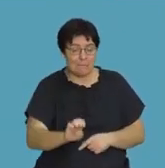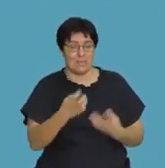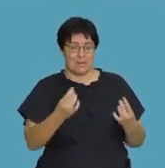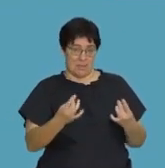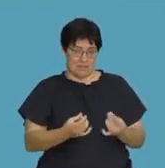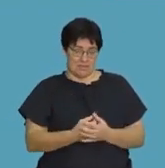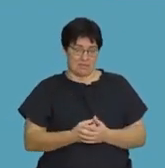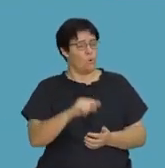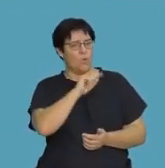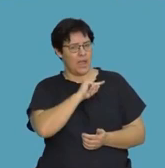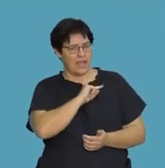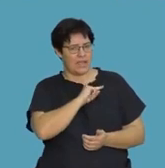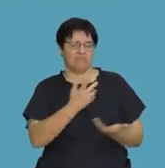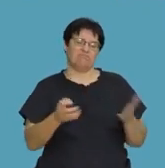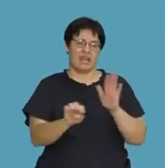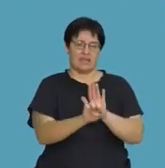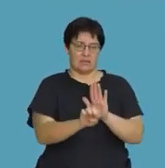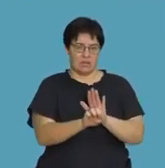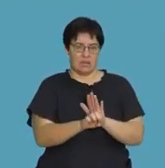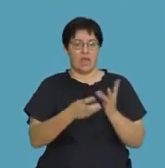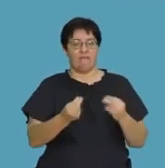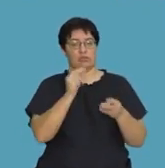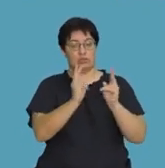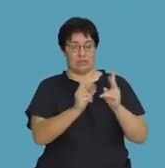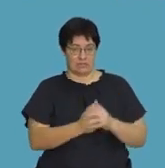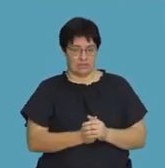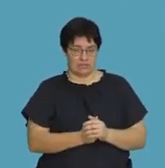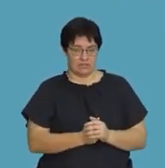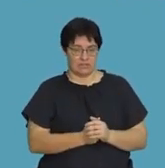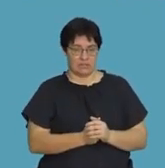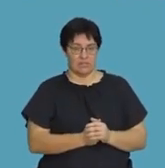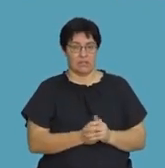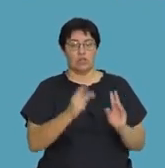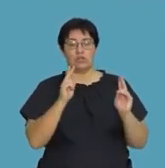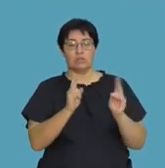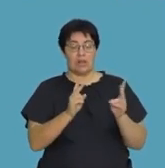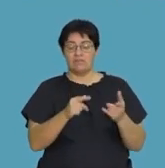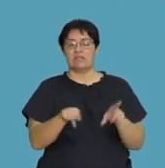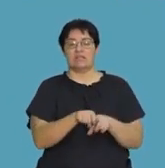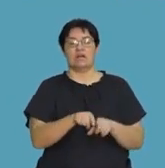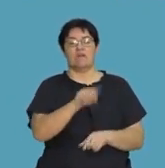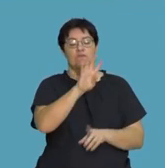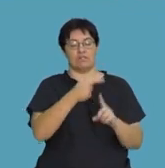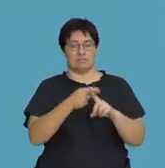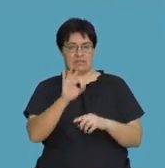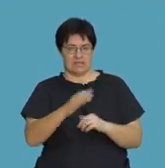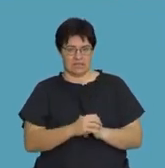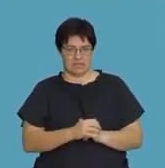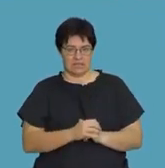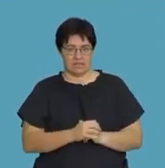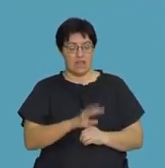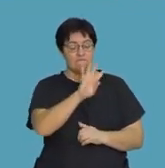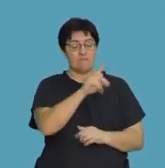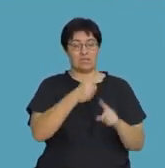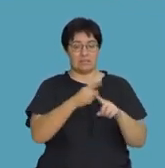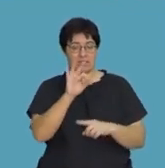Why I'm saying this is because let's say, for example, we have 12, right? 12 is the same as 4 times 3. But if I write it as 4 times